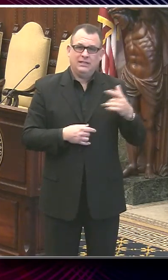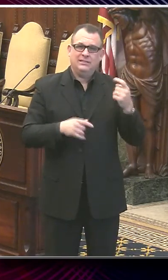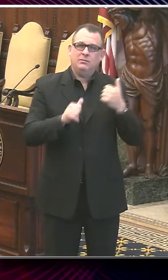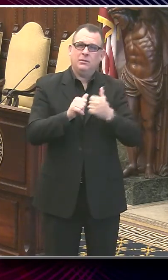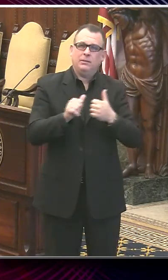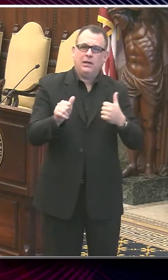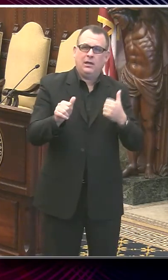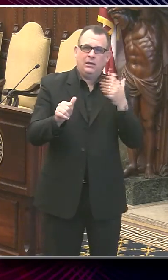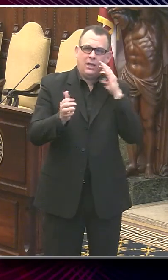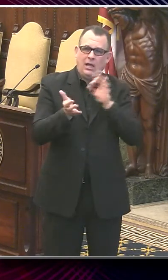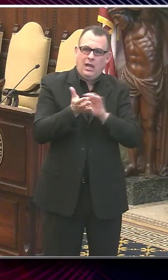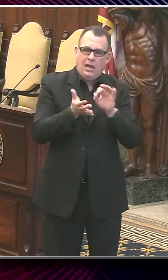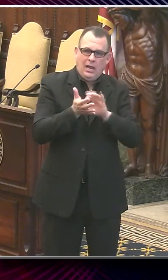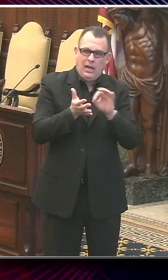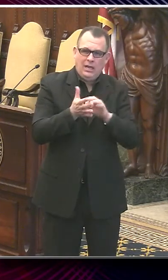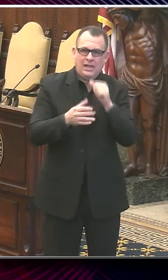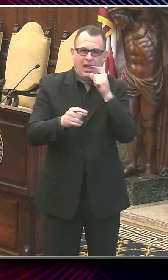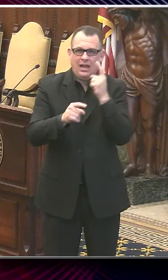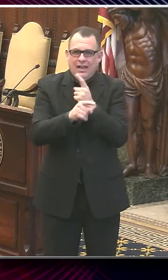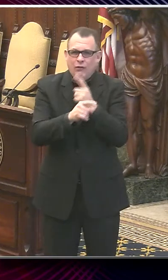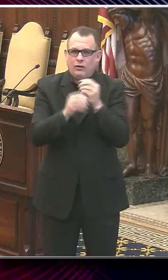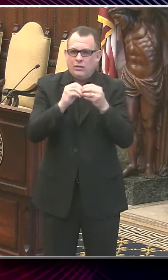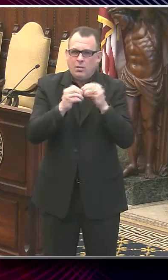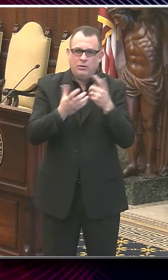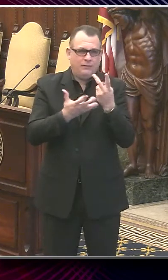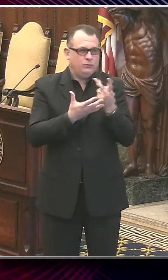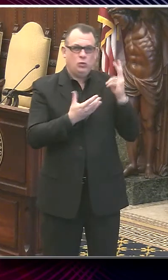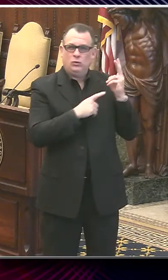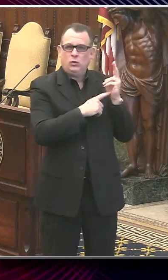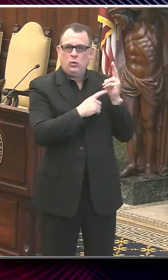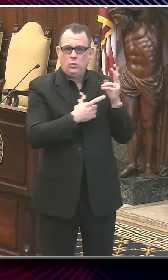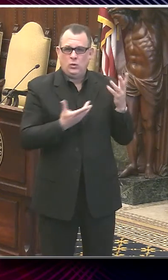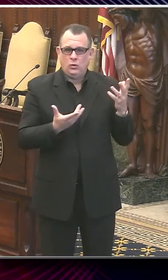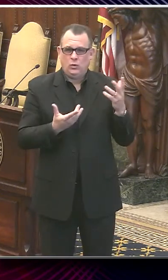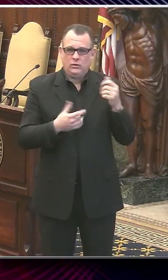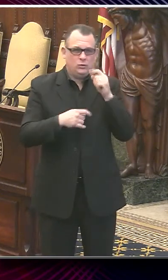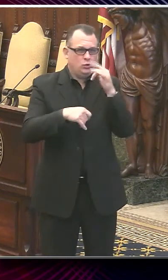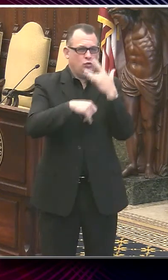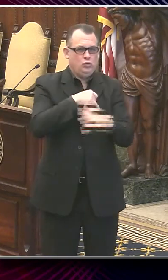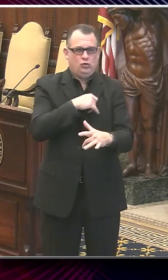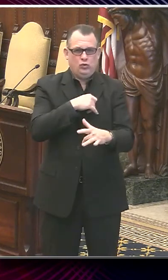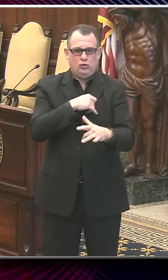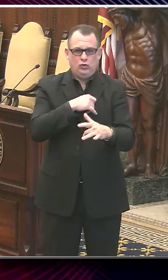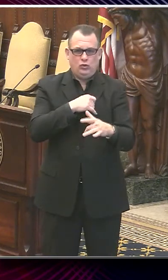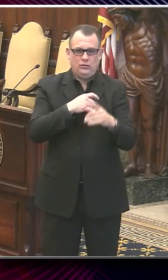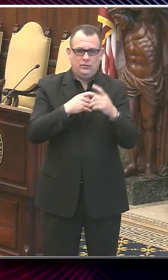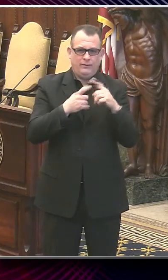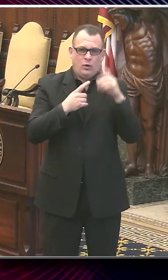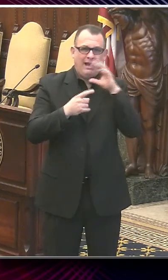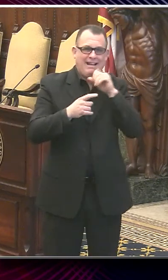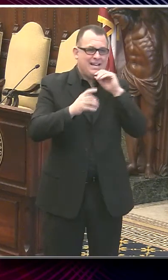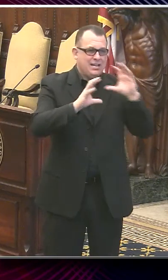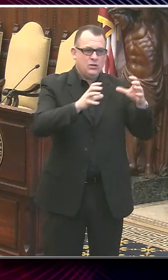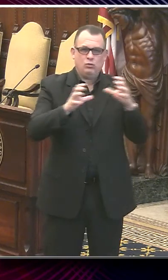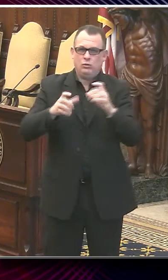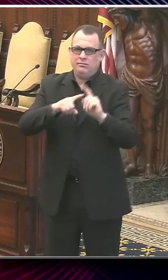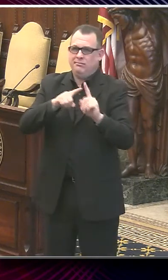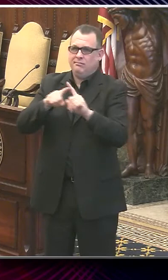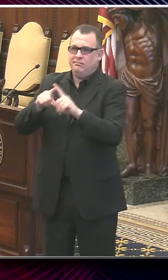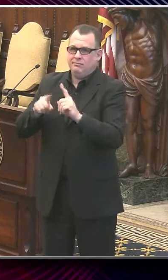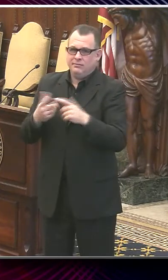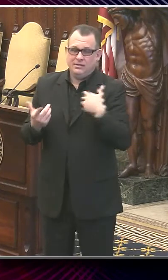maybe from 2 weeks ago. So I think it's really too early to say whether we have a change in the age distribution of